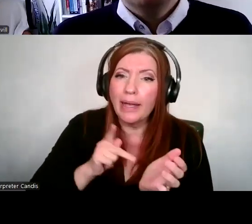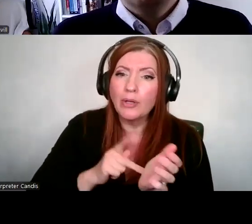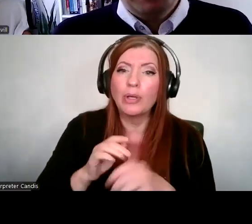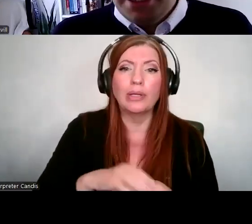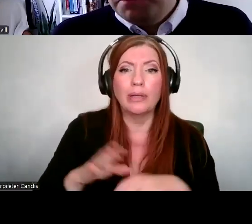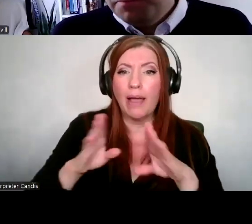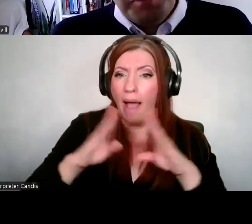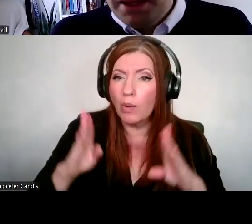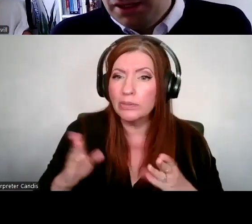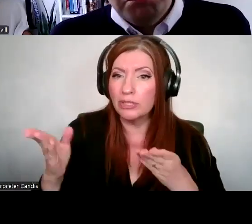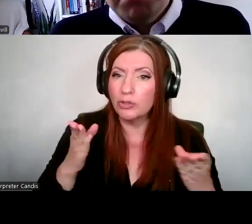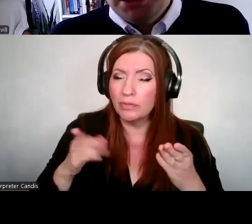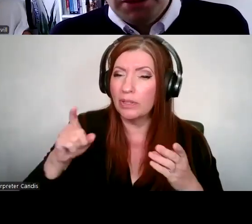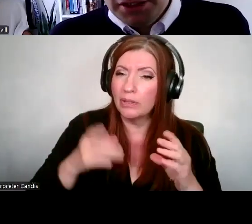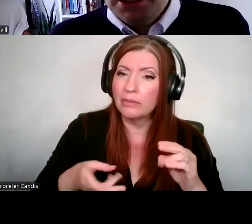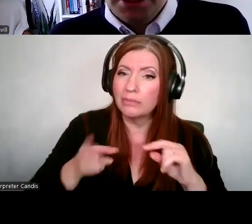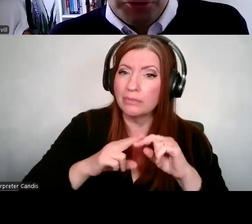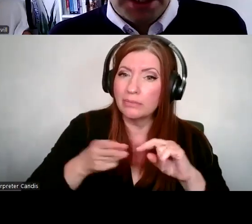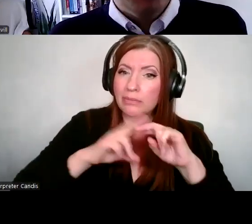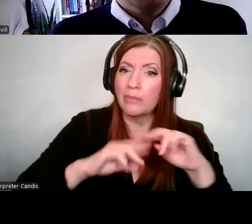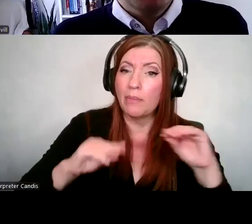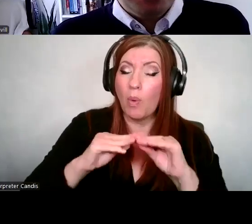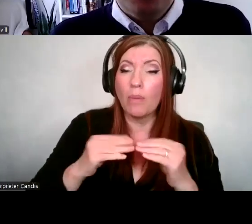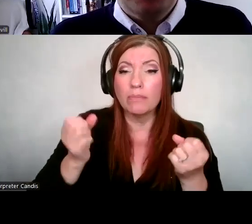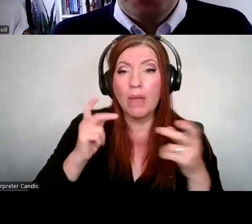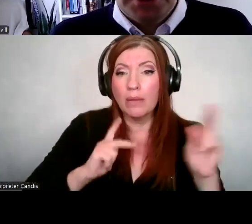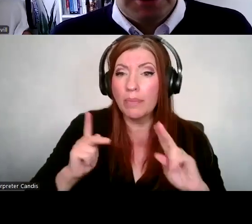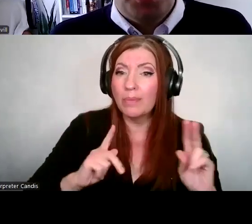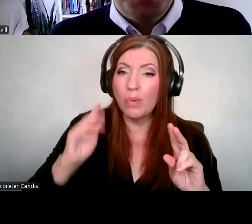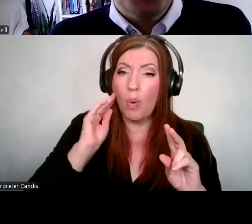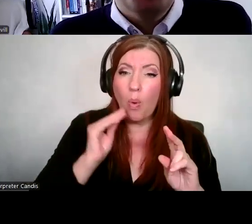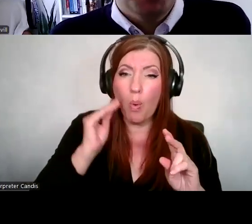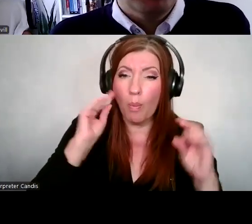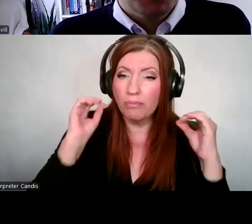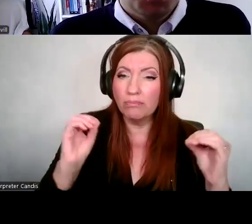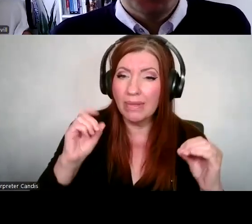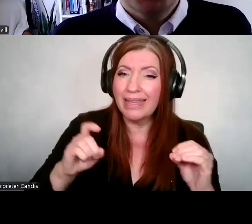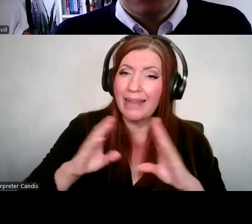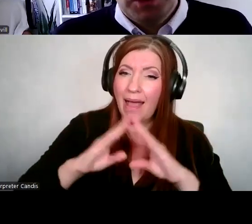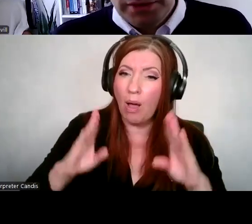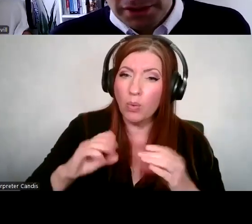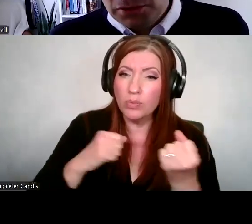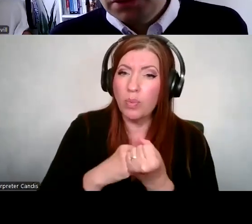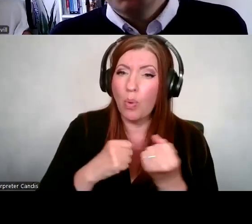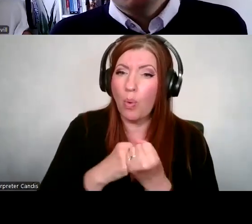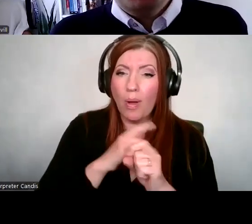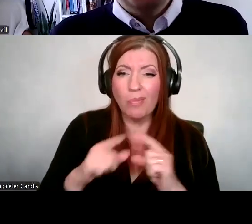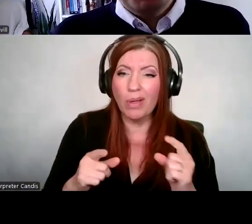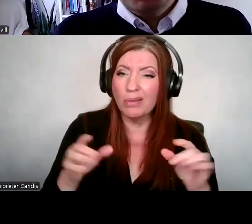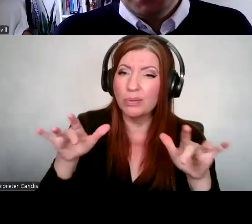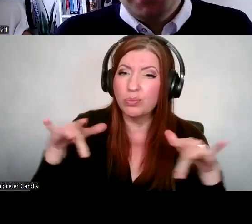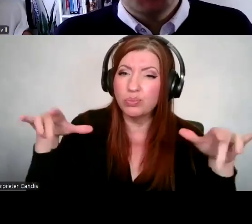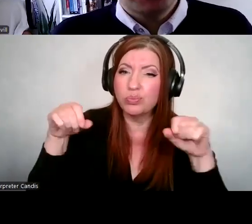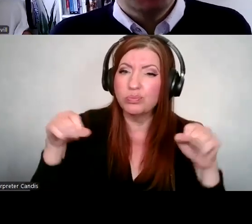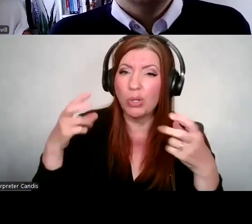seeing, again, being in sheltered or unsheltered homelessness, so needing that housing support, and there just not being the resources there to support individuals. Others